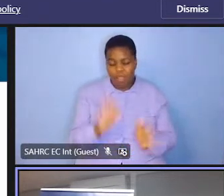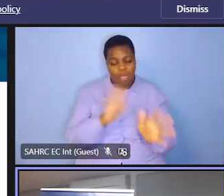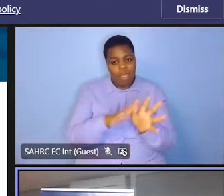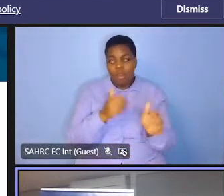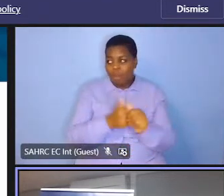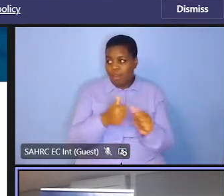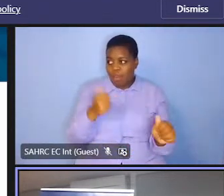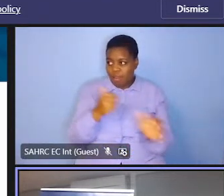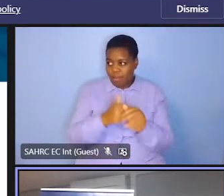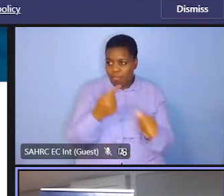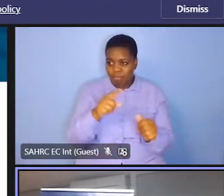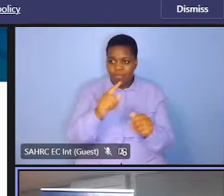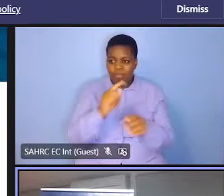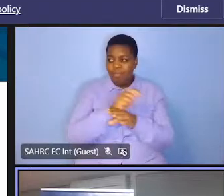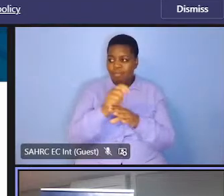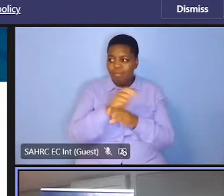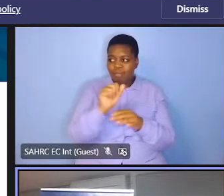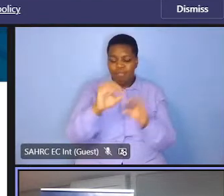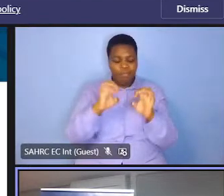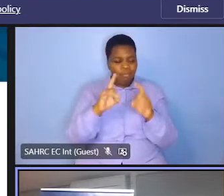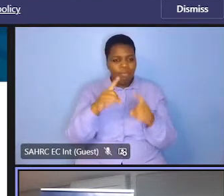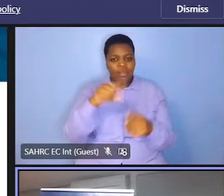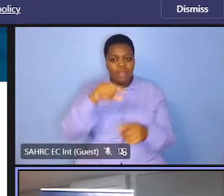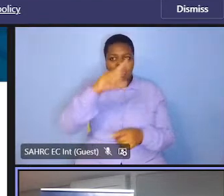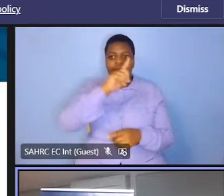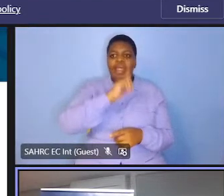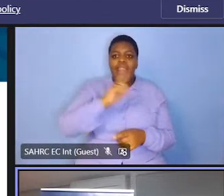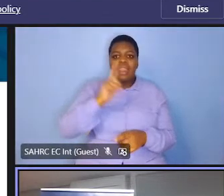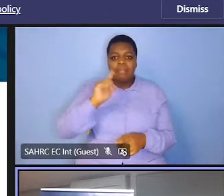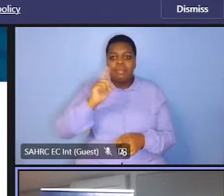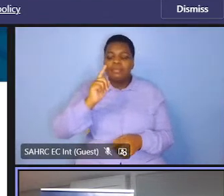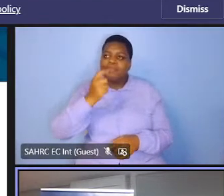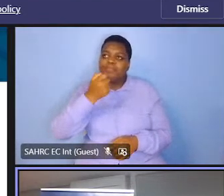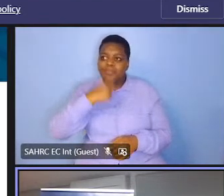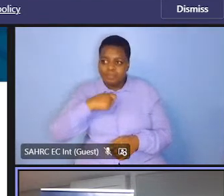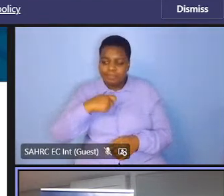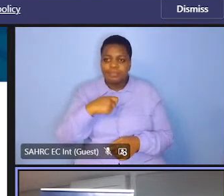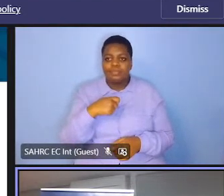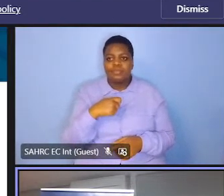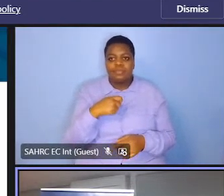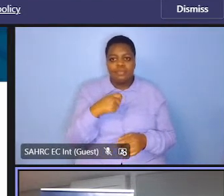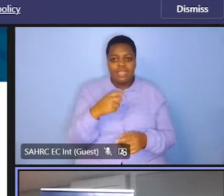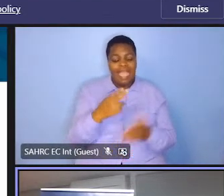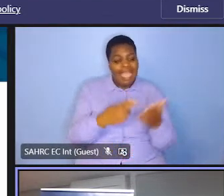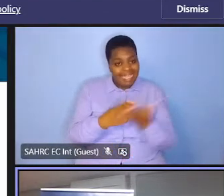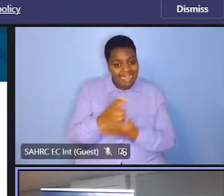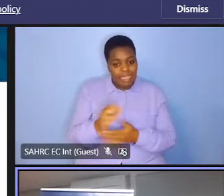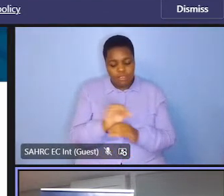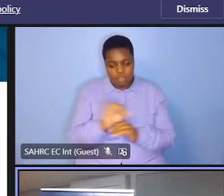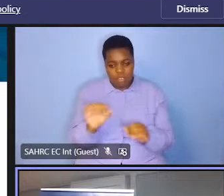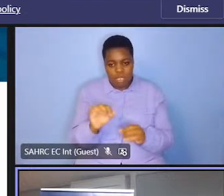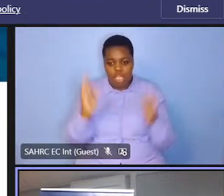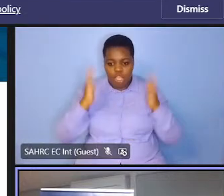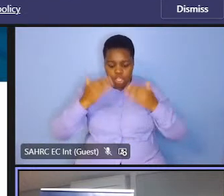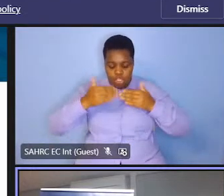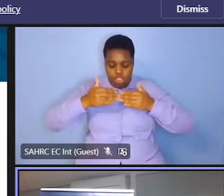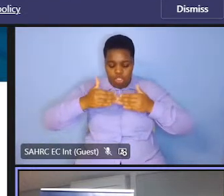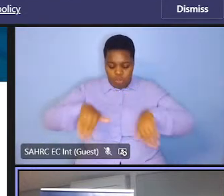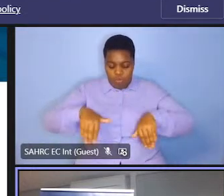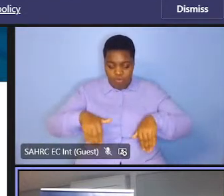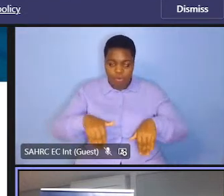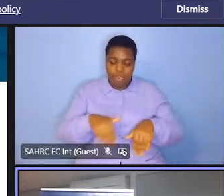training of educators on LGBTIQ and gender identity rights, gender neutral